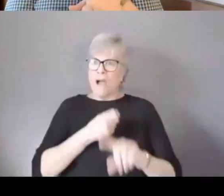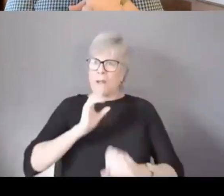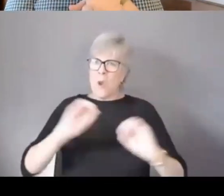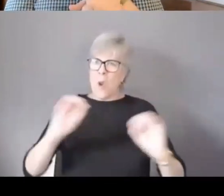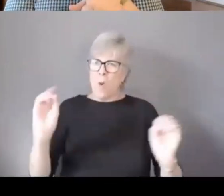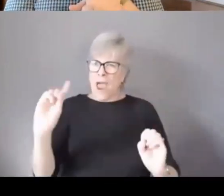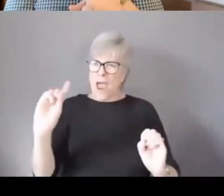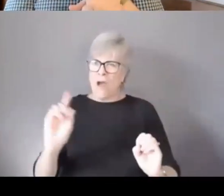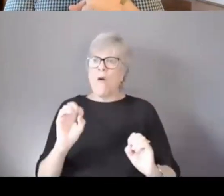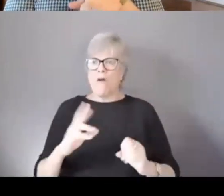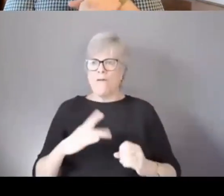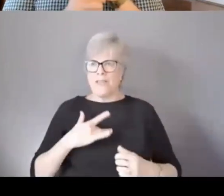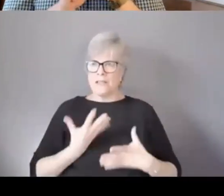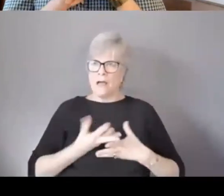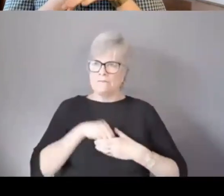all the time.